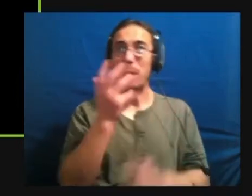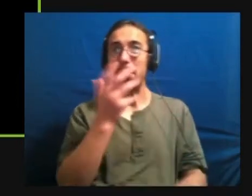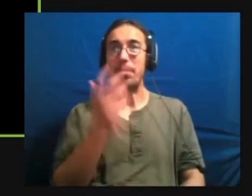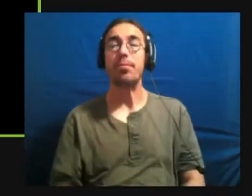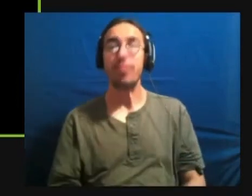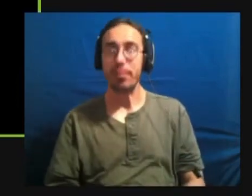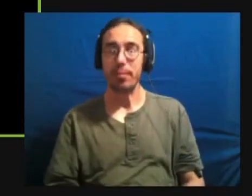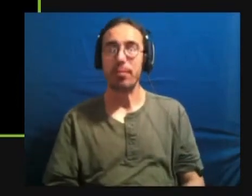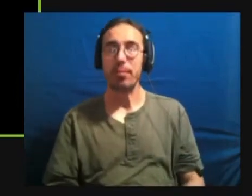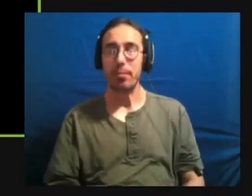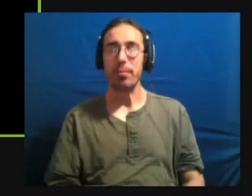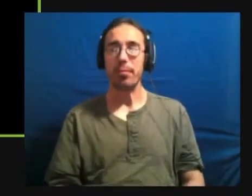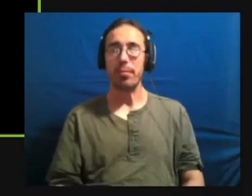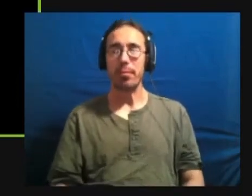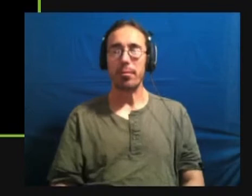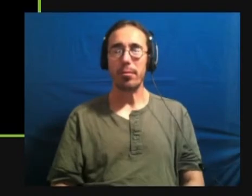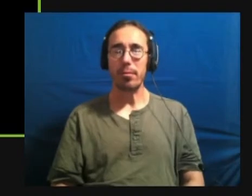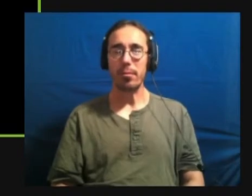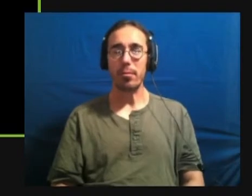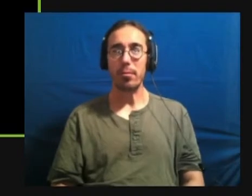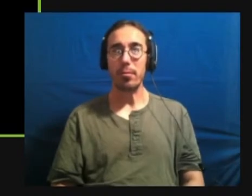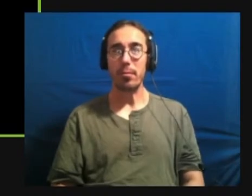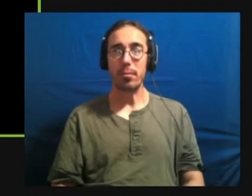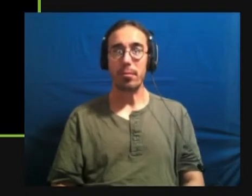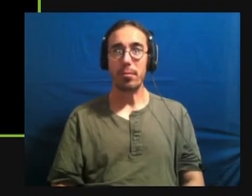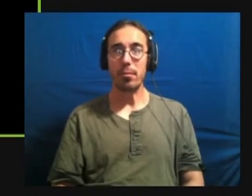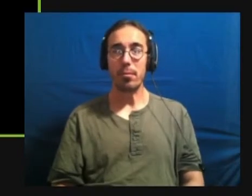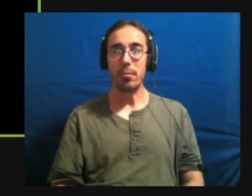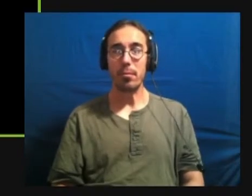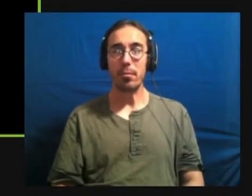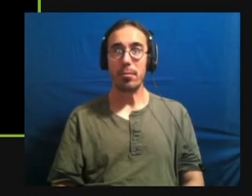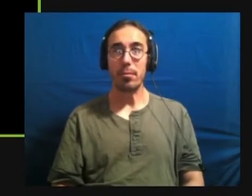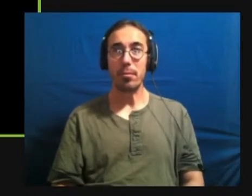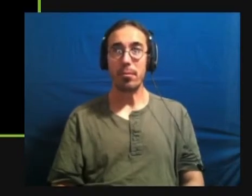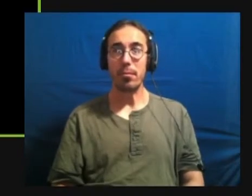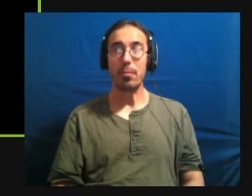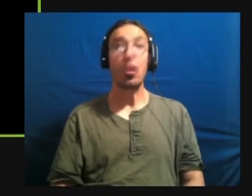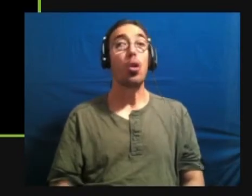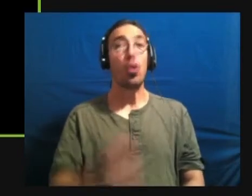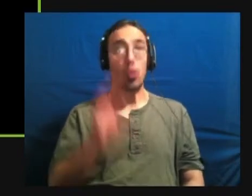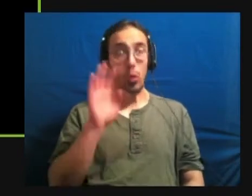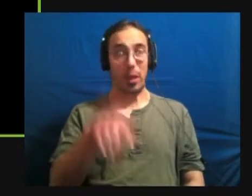And that is probably different from the way that you've conceived empathy before, but